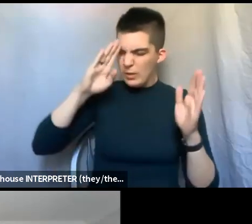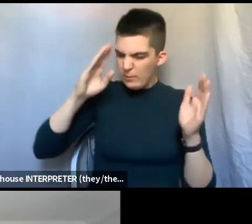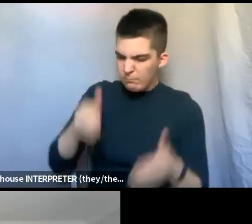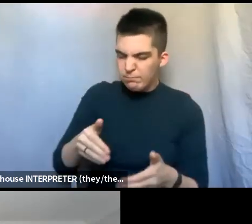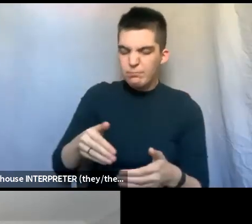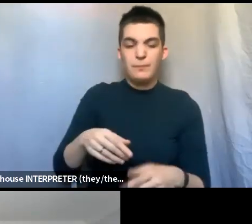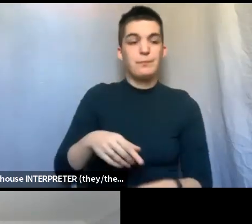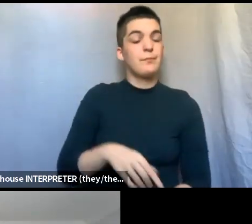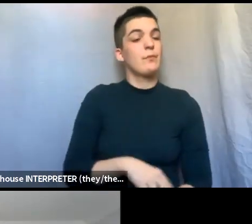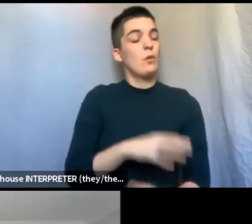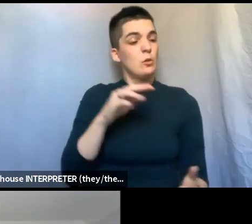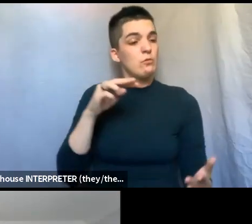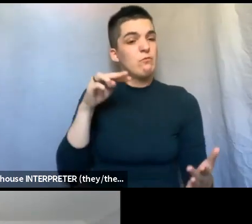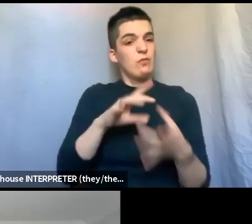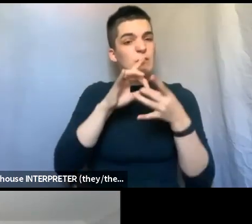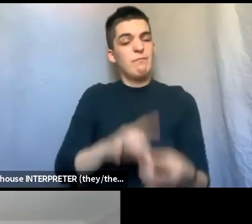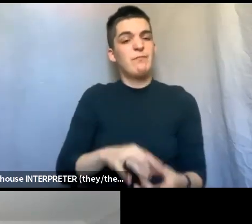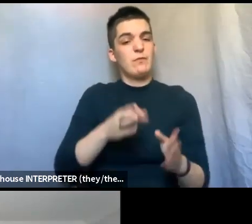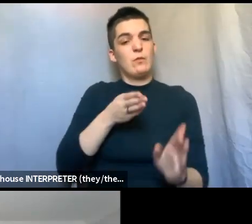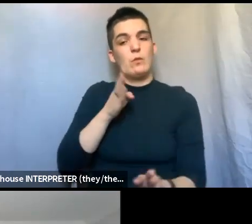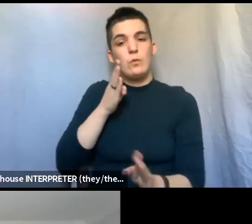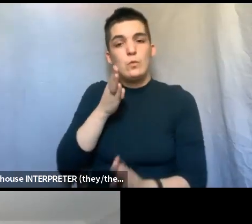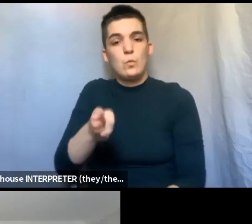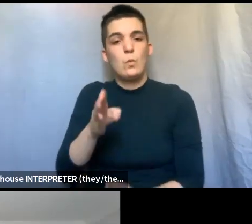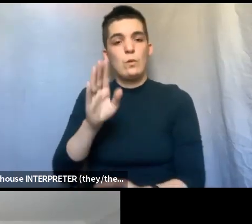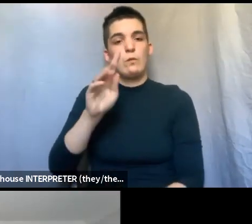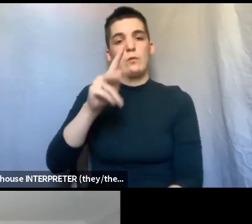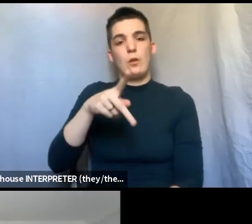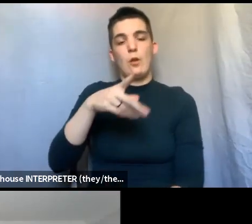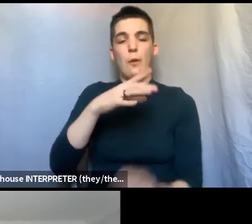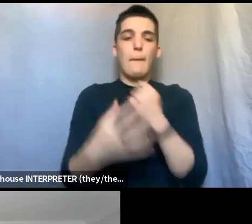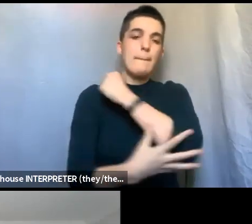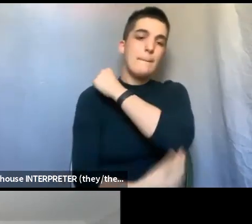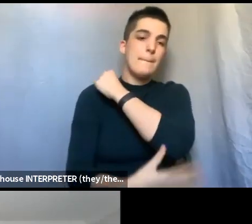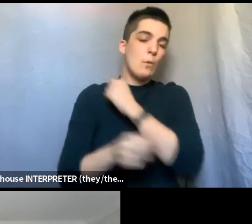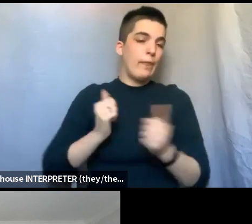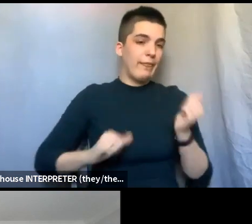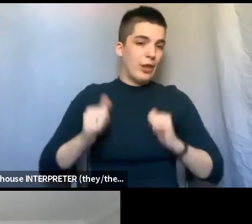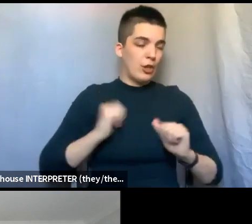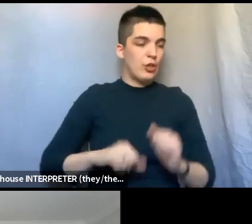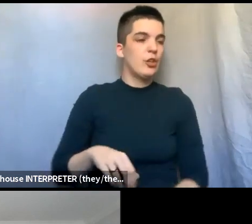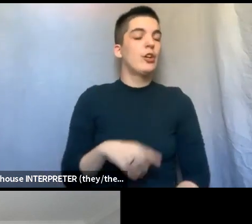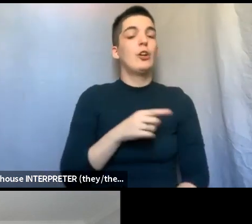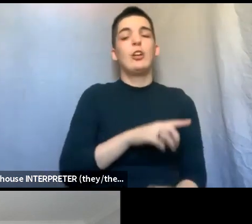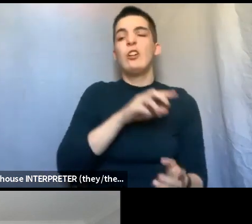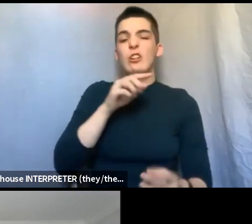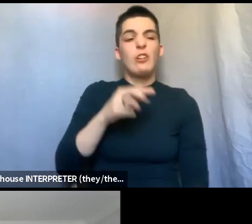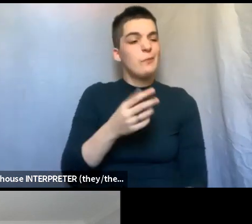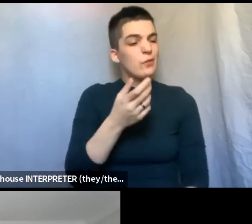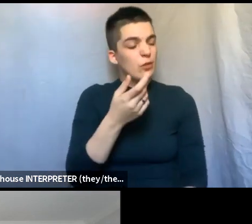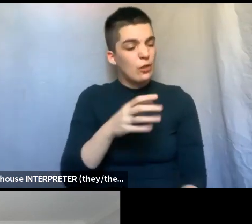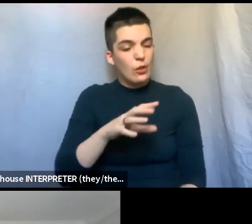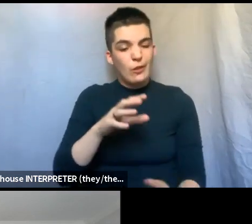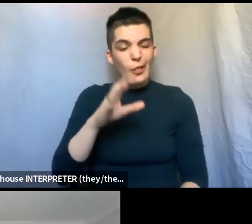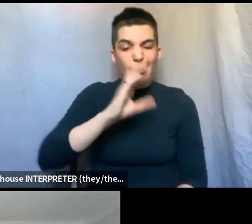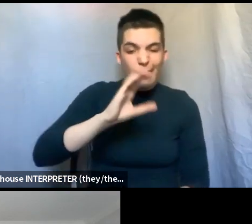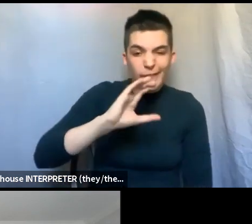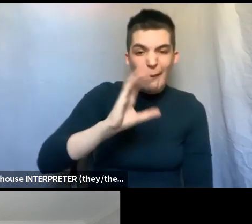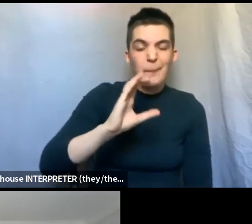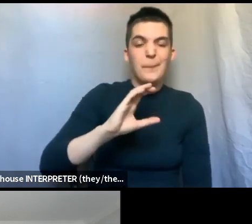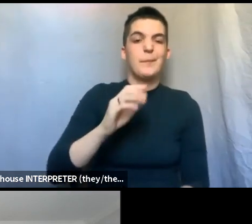Poor Theater. I think you should read about Hallie Flanagan and the Federal Theater Project and how theater was